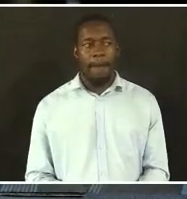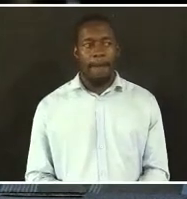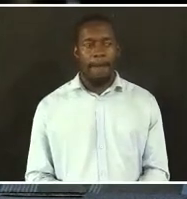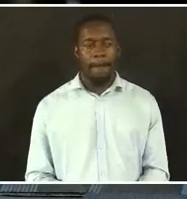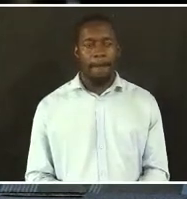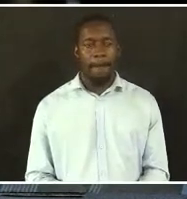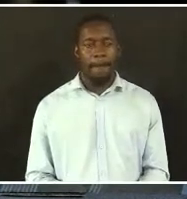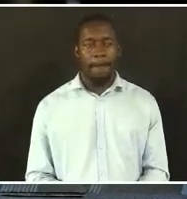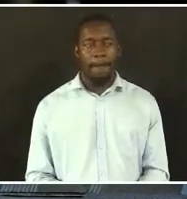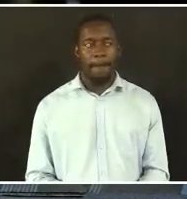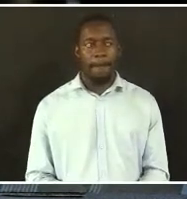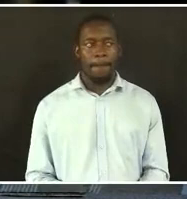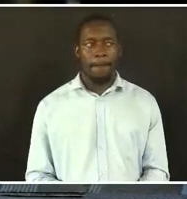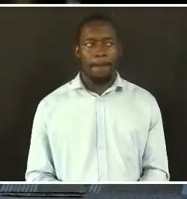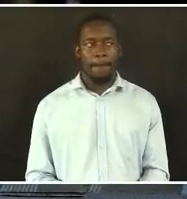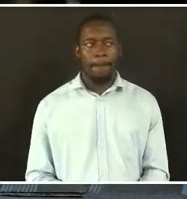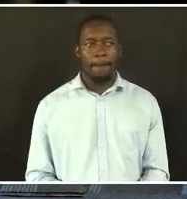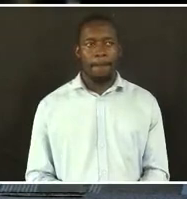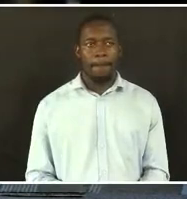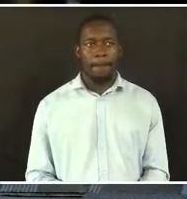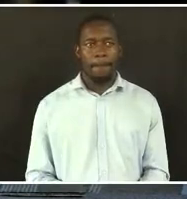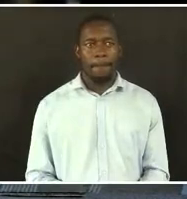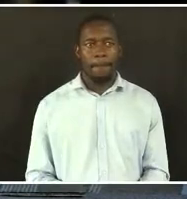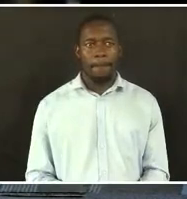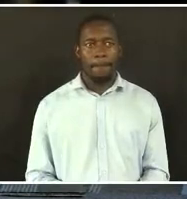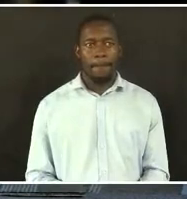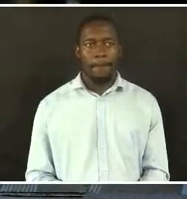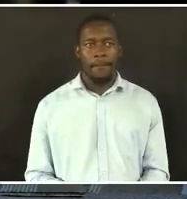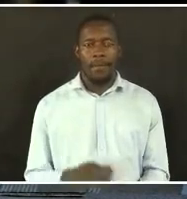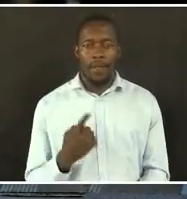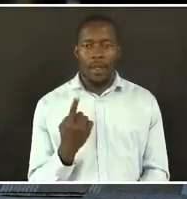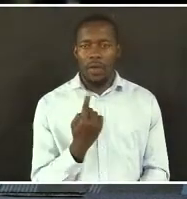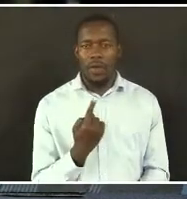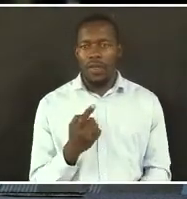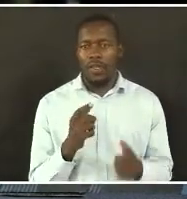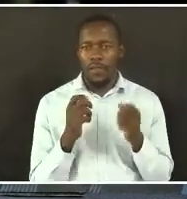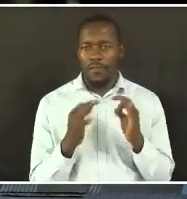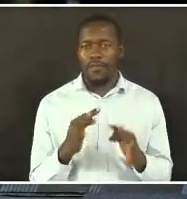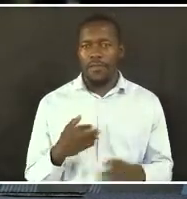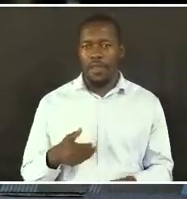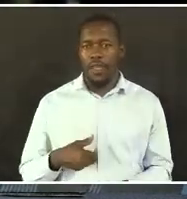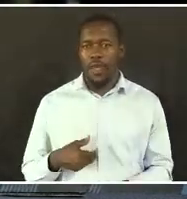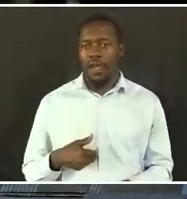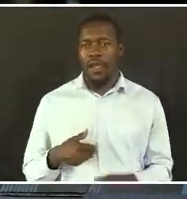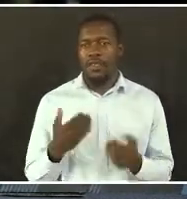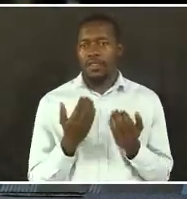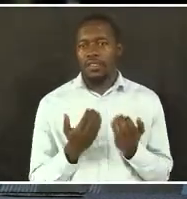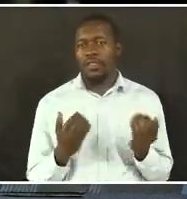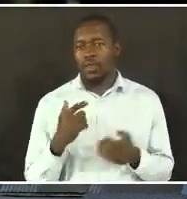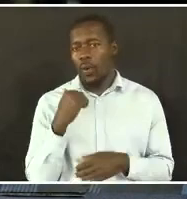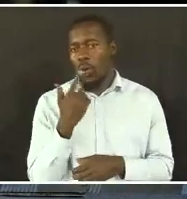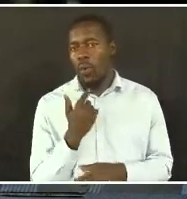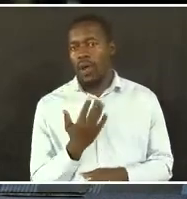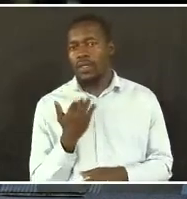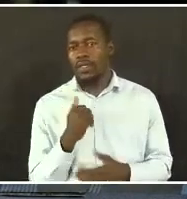sound judgment, or unless they are young children who need to be helped. Otherwise, you leave them to